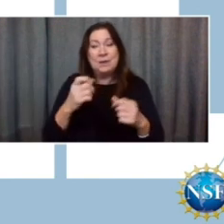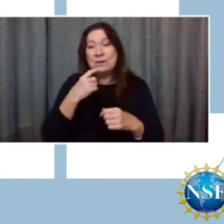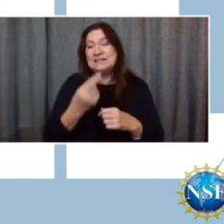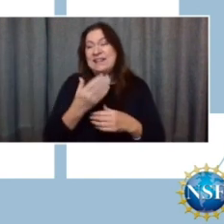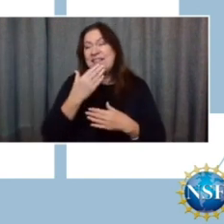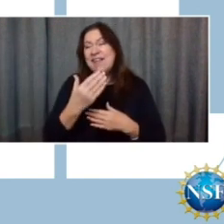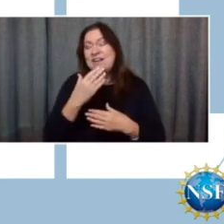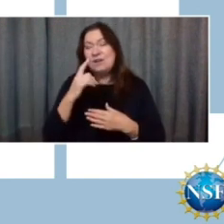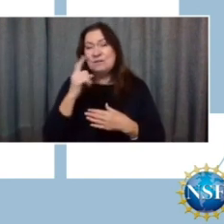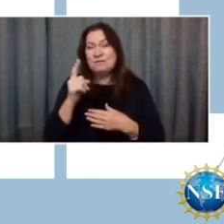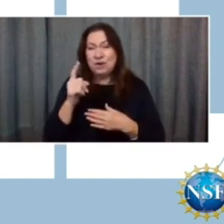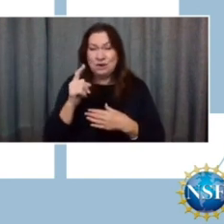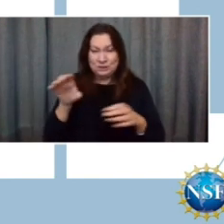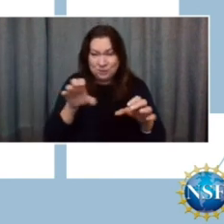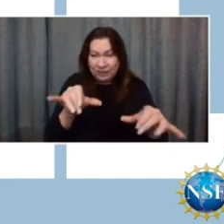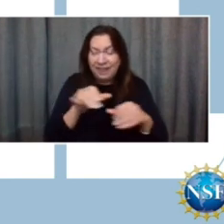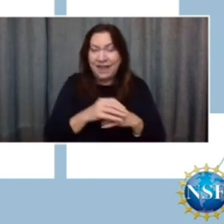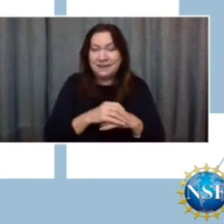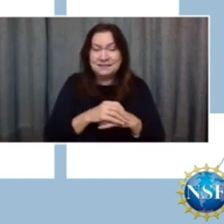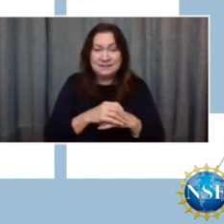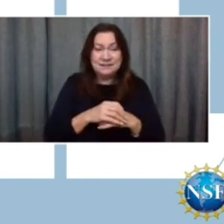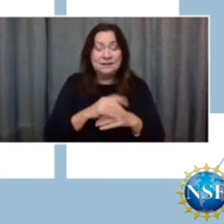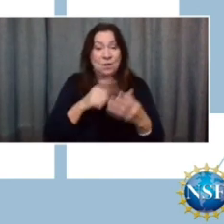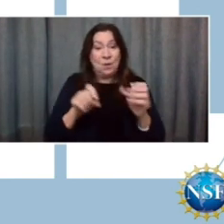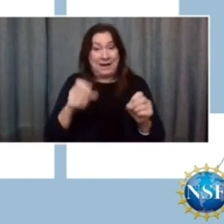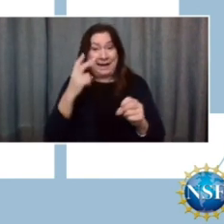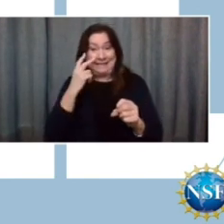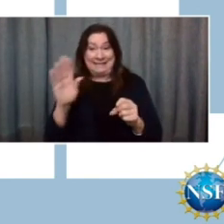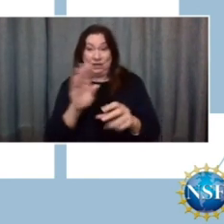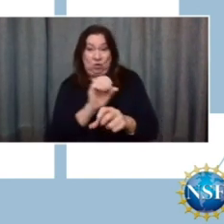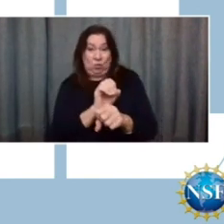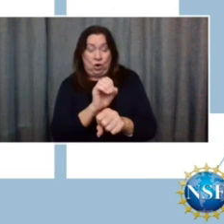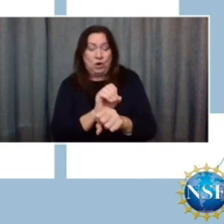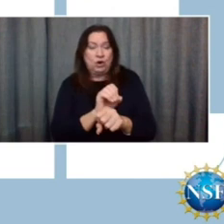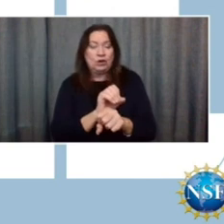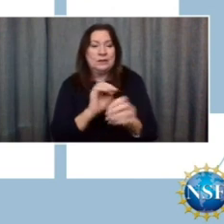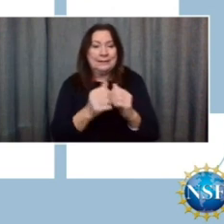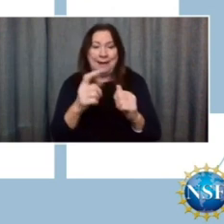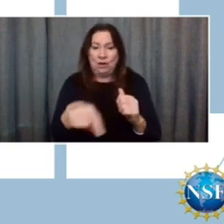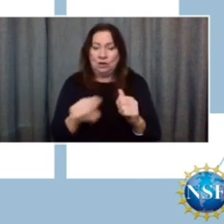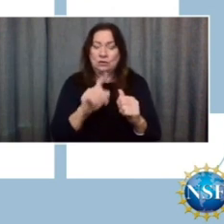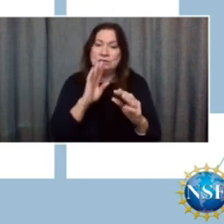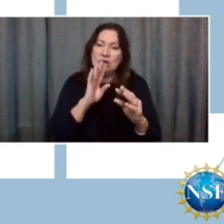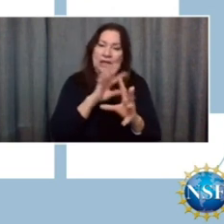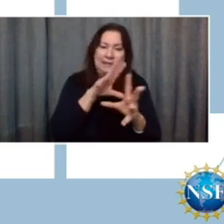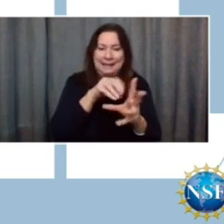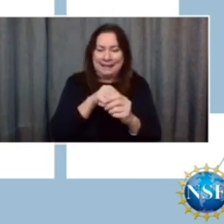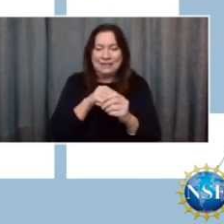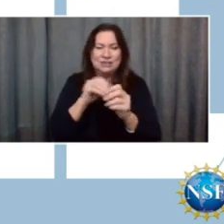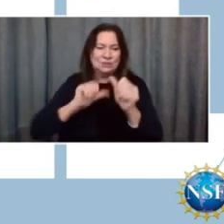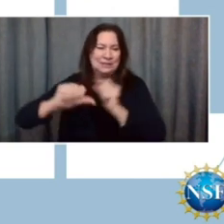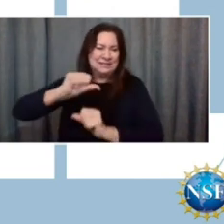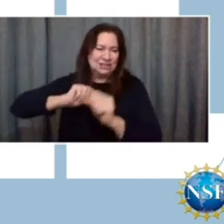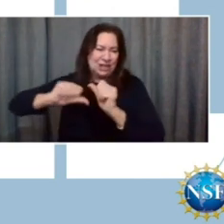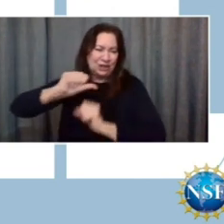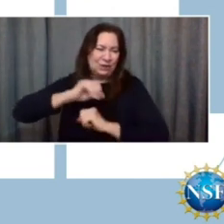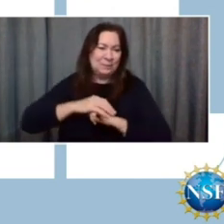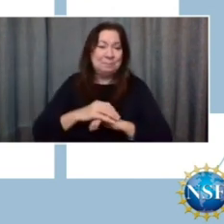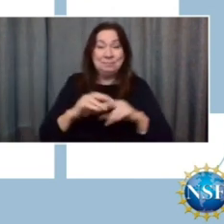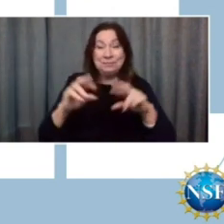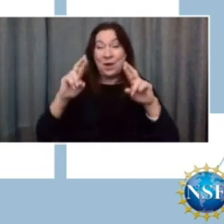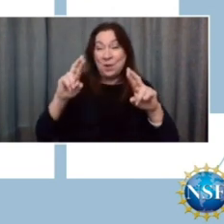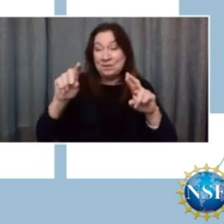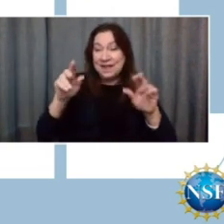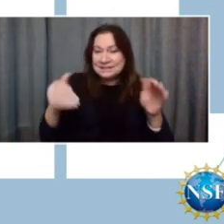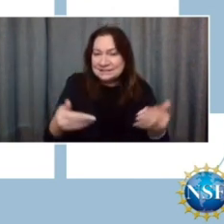for walking that walk. It's part of what I can see in each of your work and the way that you are talking and engaging with each other. And I hope that's an invitation